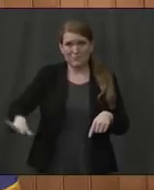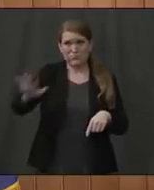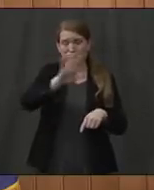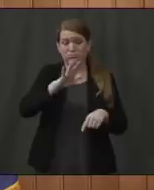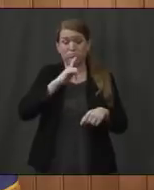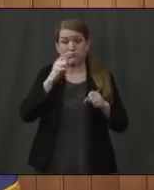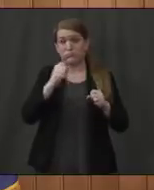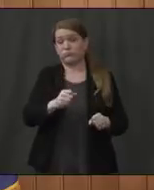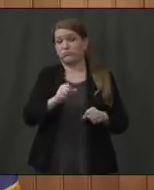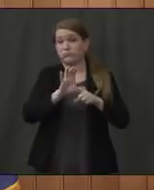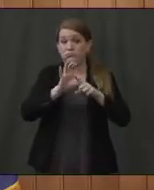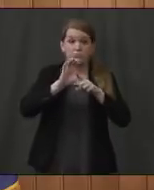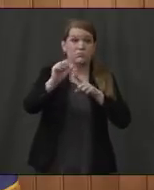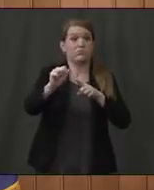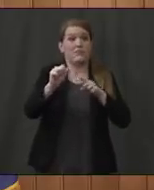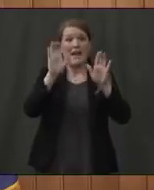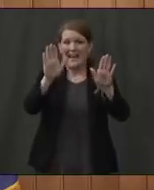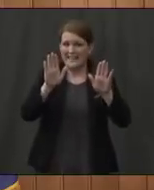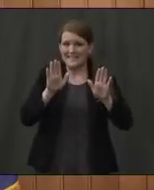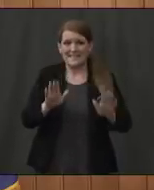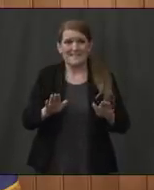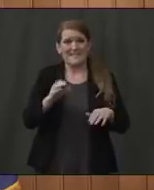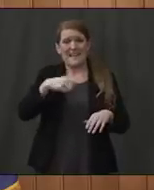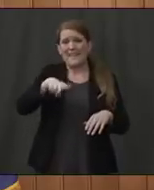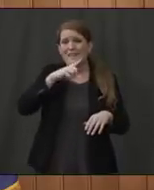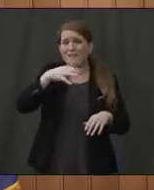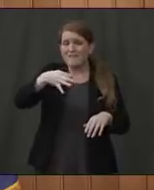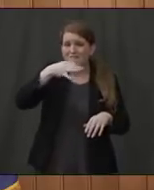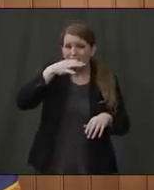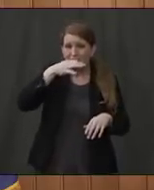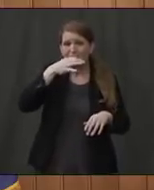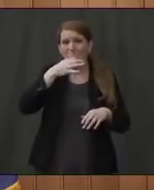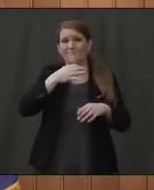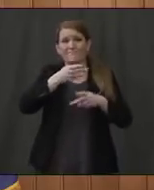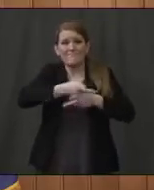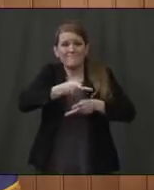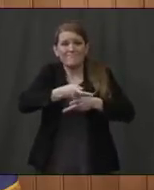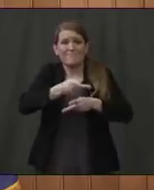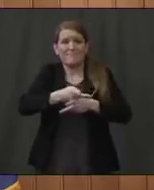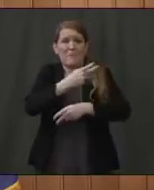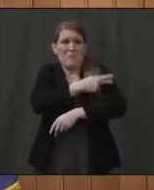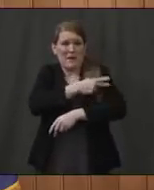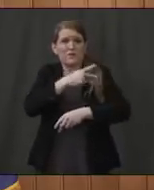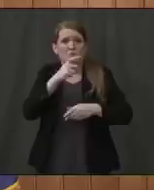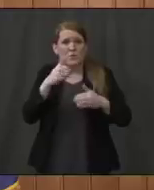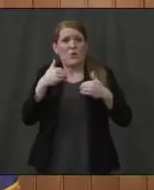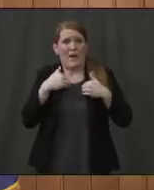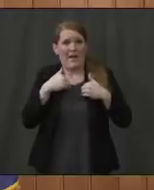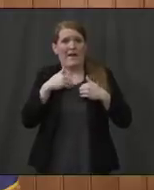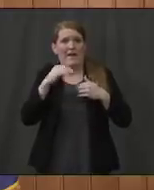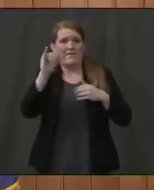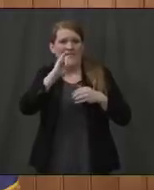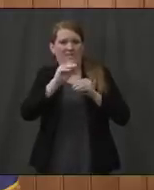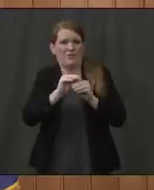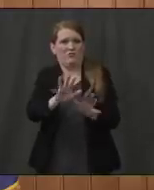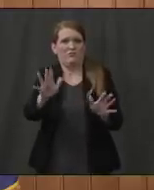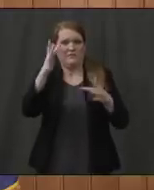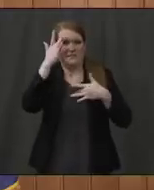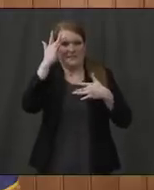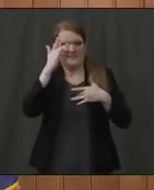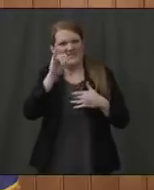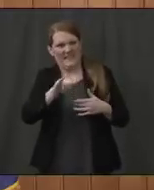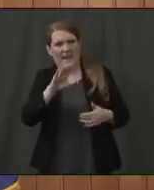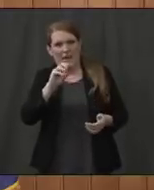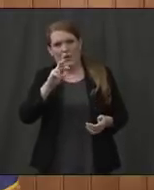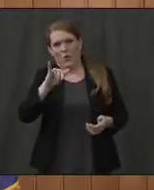are expert in caring for patients who have infectious disease, which obviously COVID-19 is. They are also